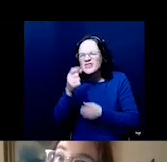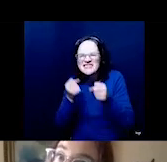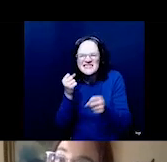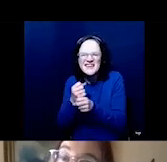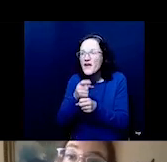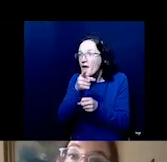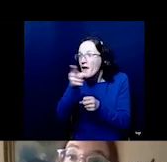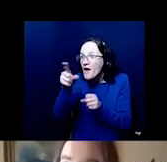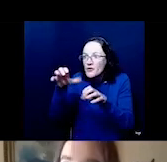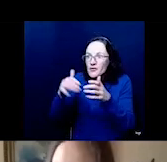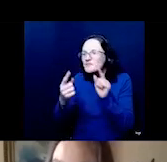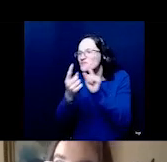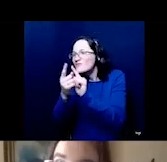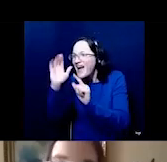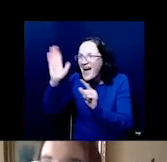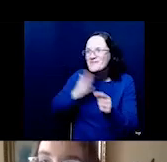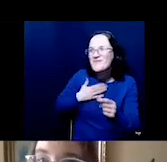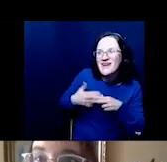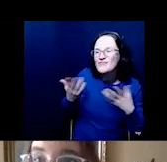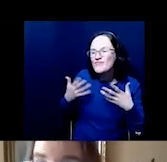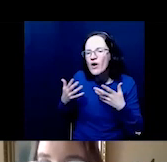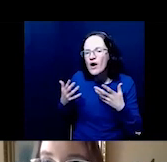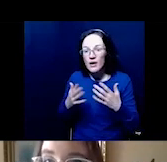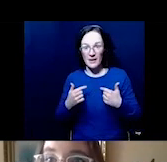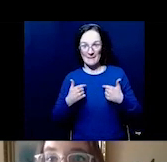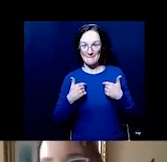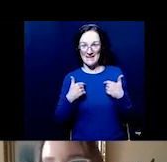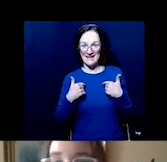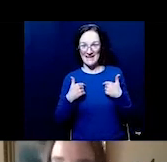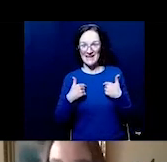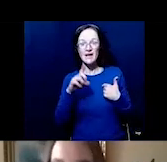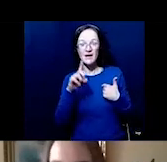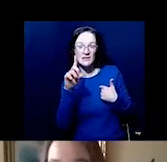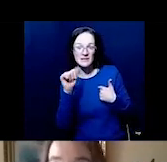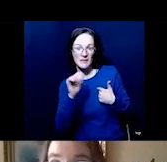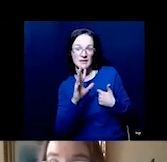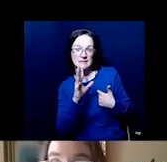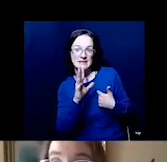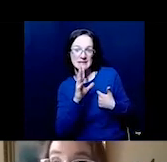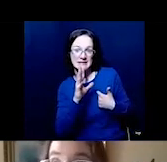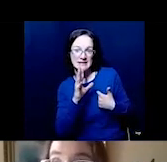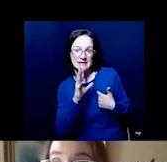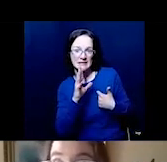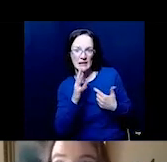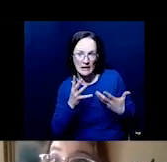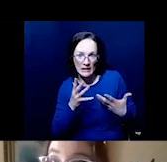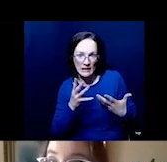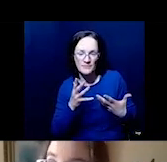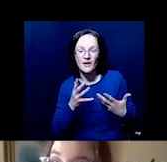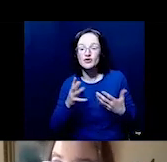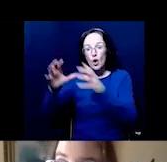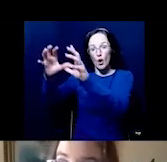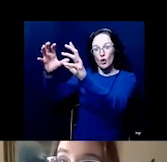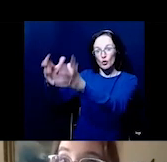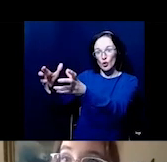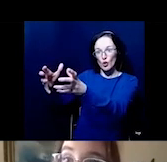so many people are talking at the same time. So I can't go to a group of people and add to the conversation because it's difficult for me to